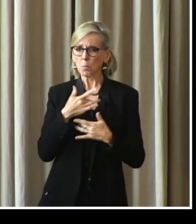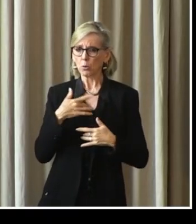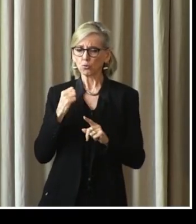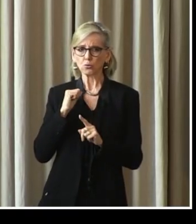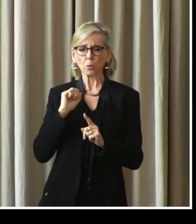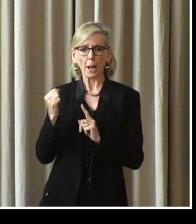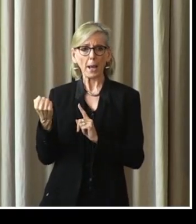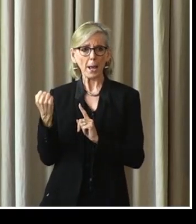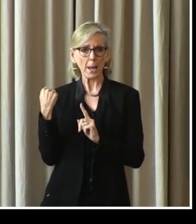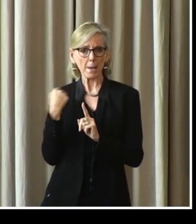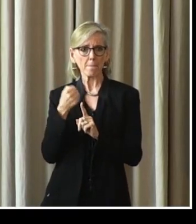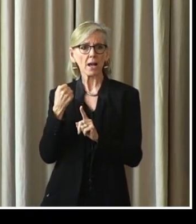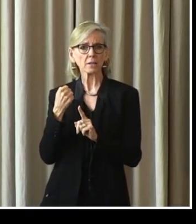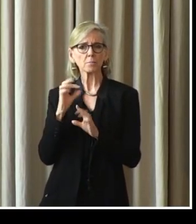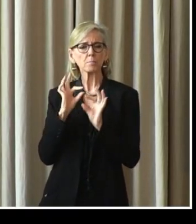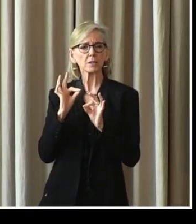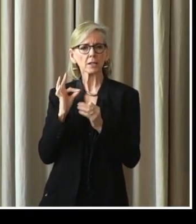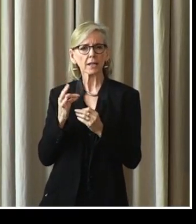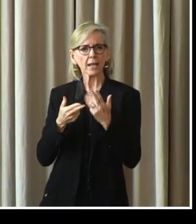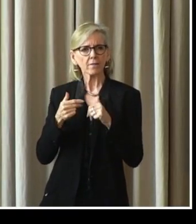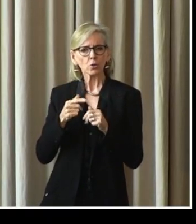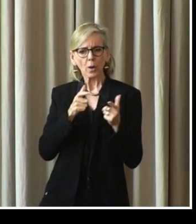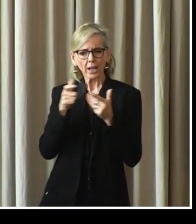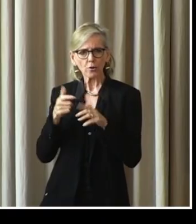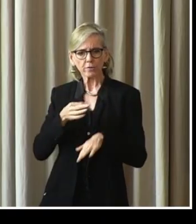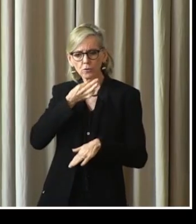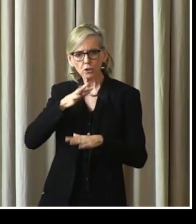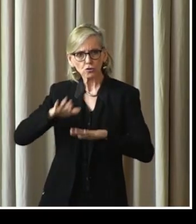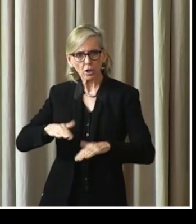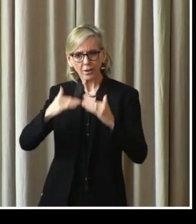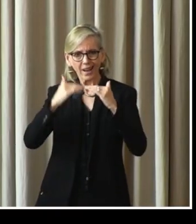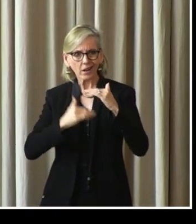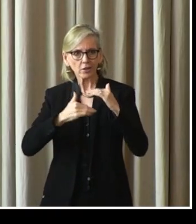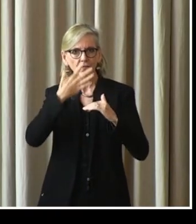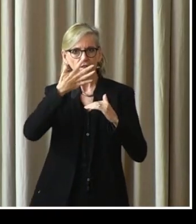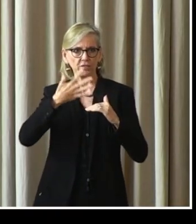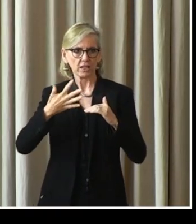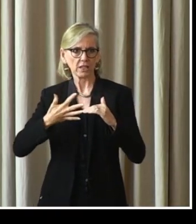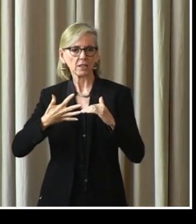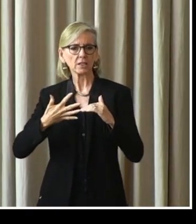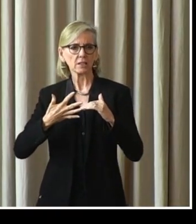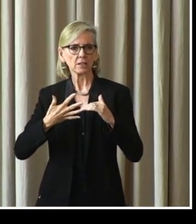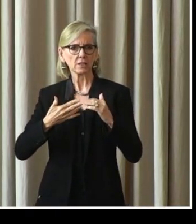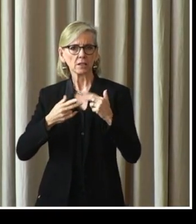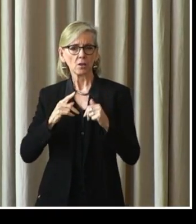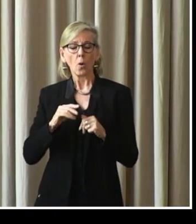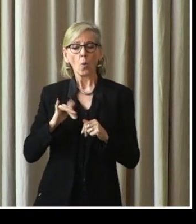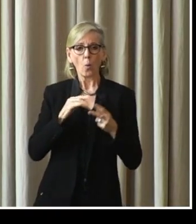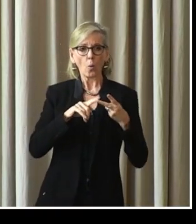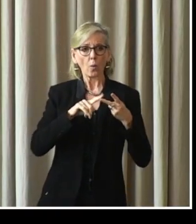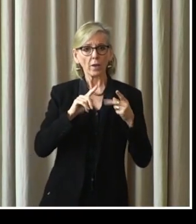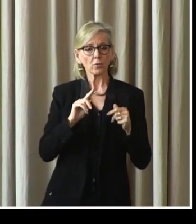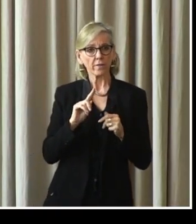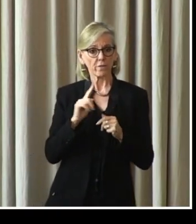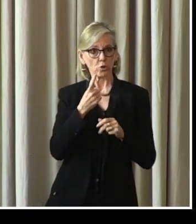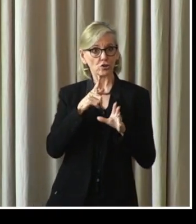particularly significant for those caring for a child under 15, for those who were in the first year of taking on a